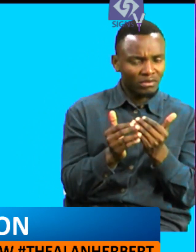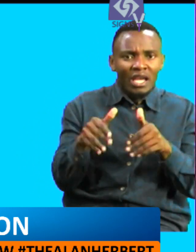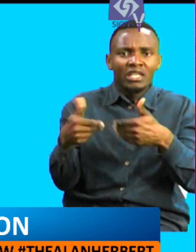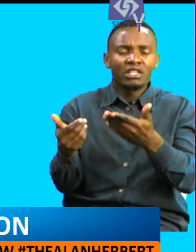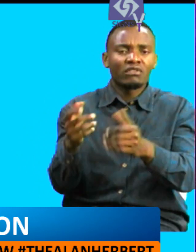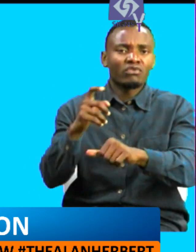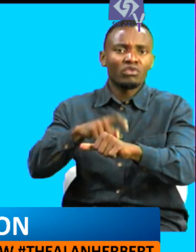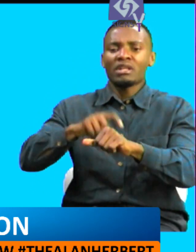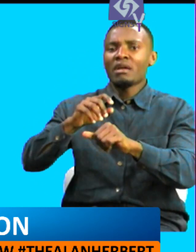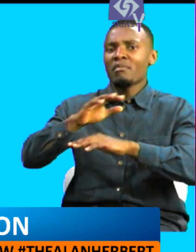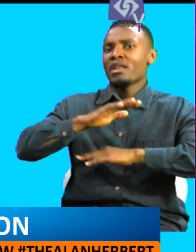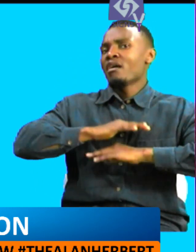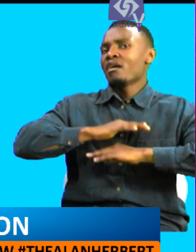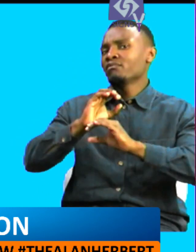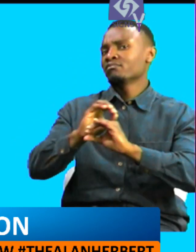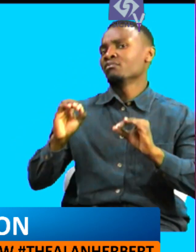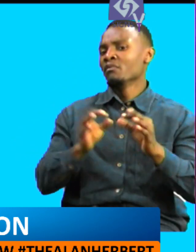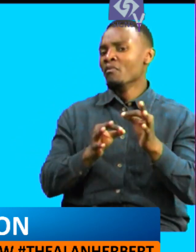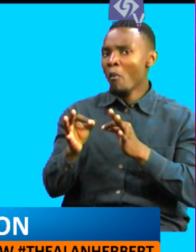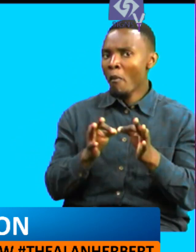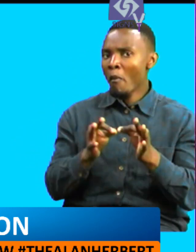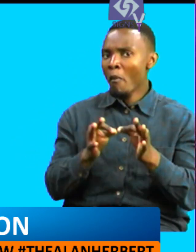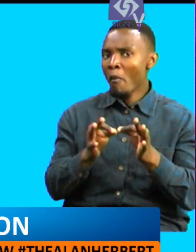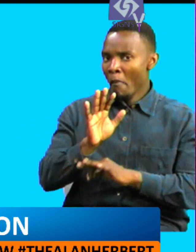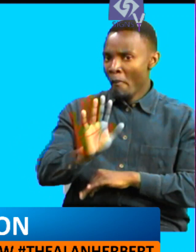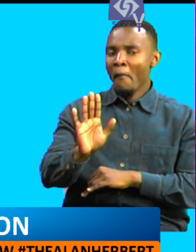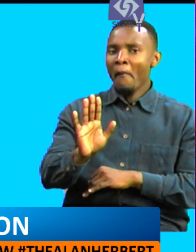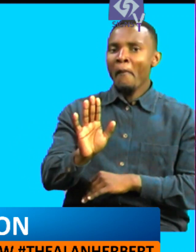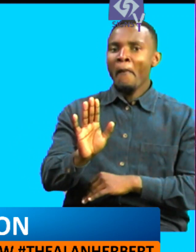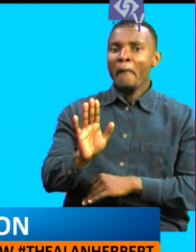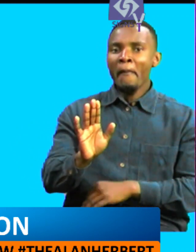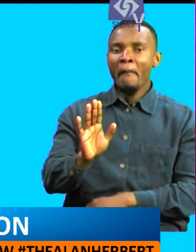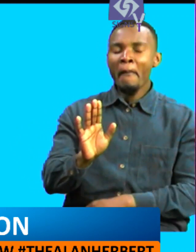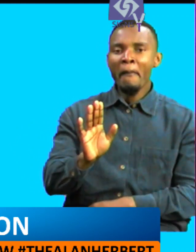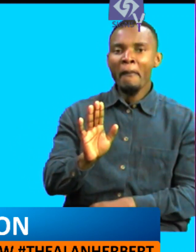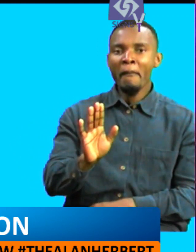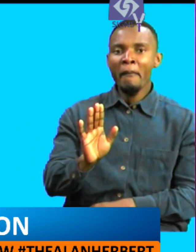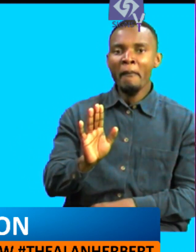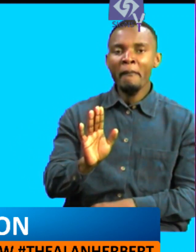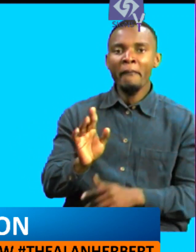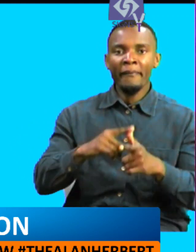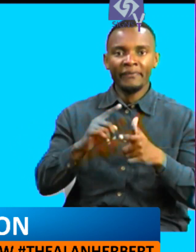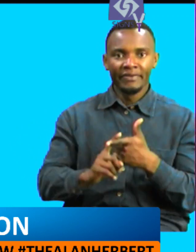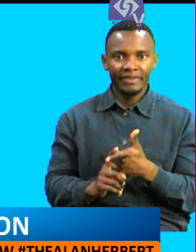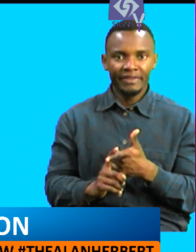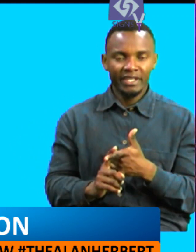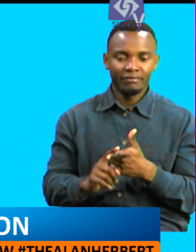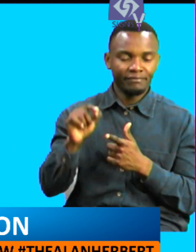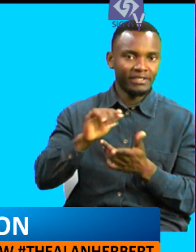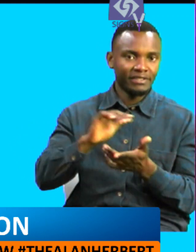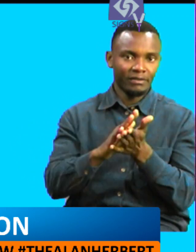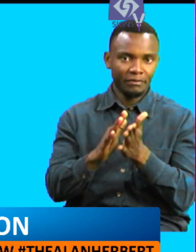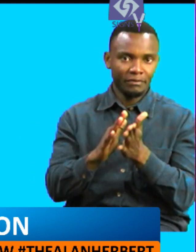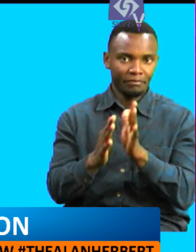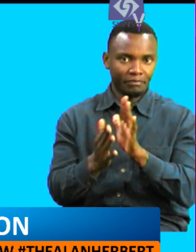to even justify or say why you did what you did, then that